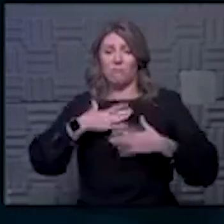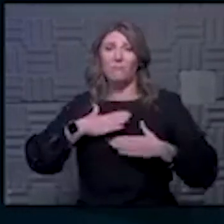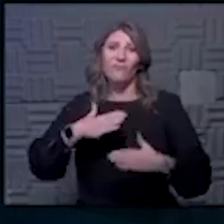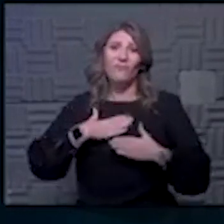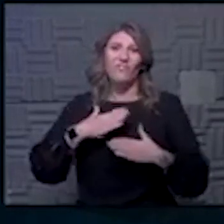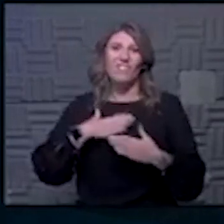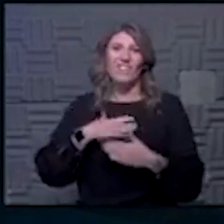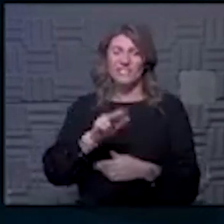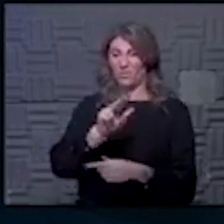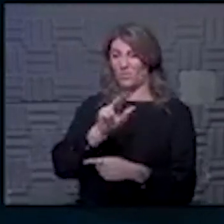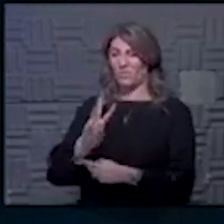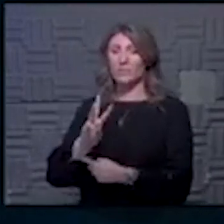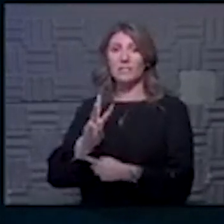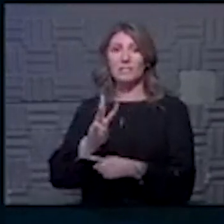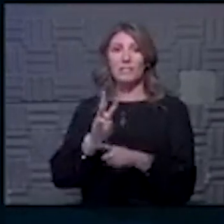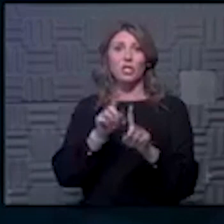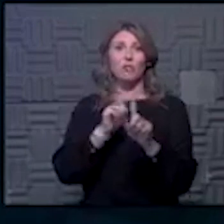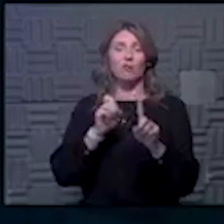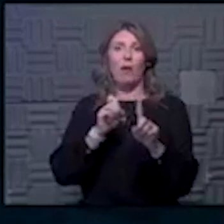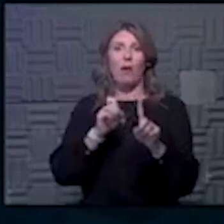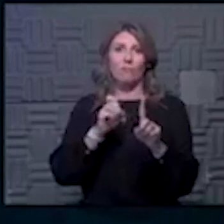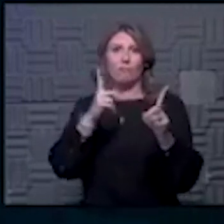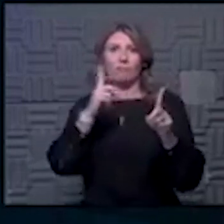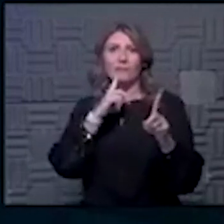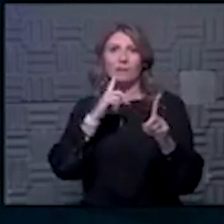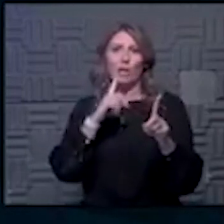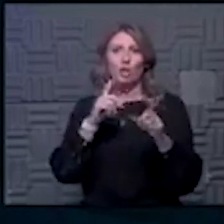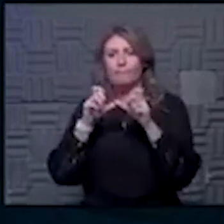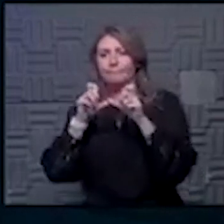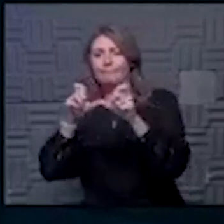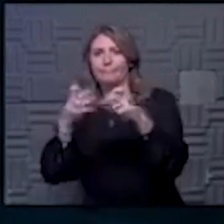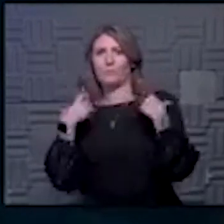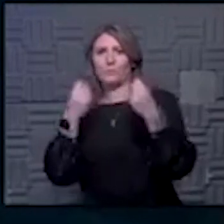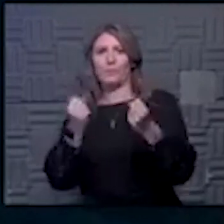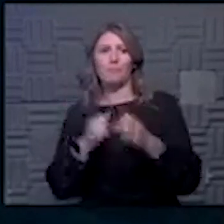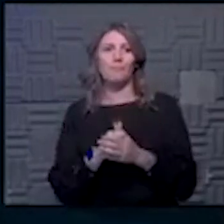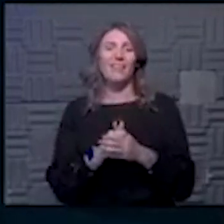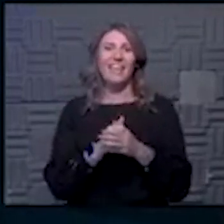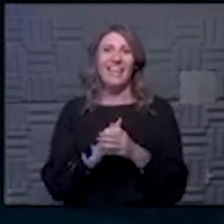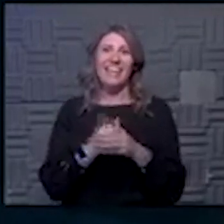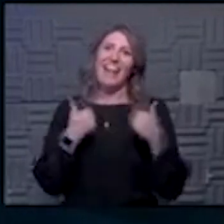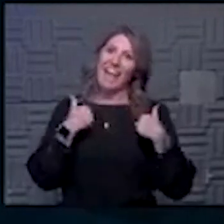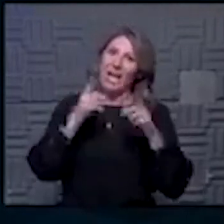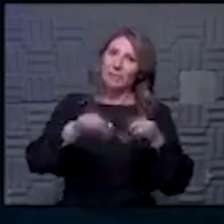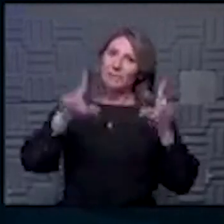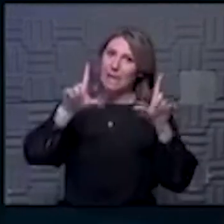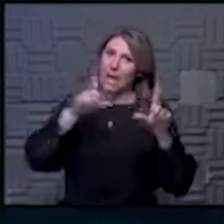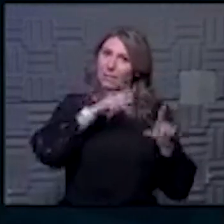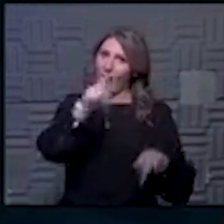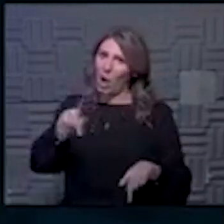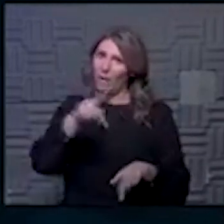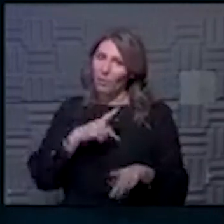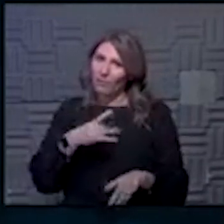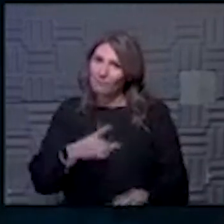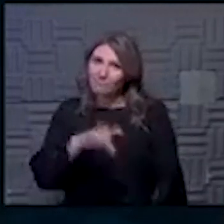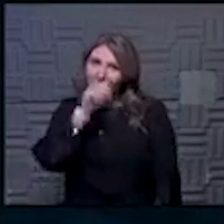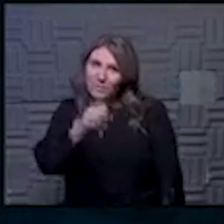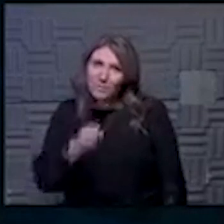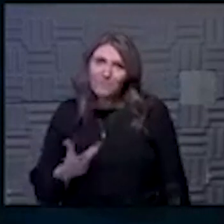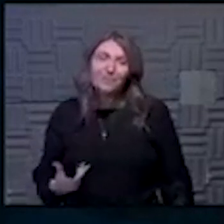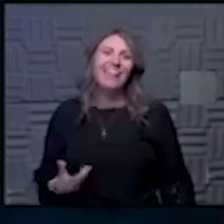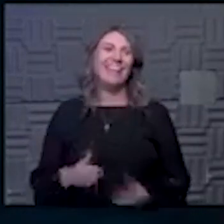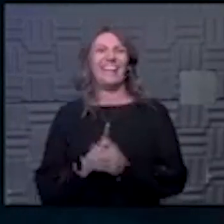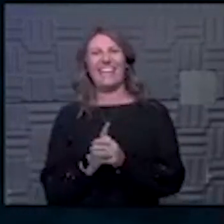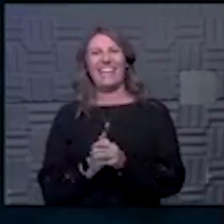26 are in isolation. I've got a slide. Well, I do PowerPoint, I'll tell you. So yeah, I wouldn't be able to do that, but go